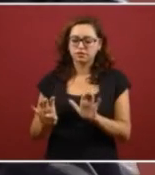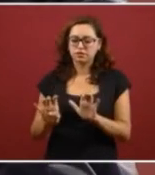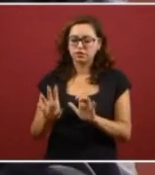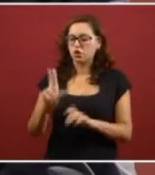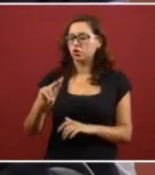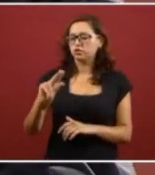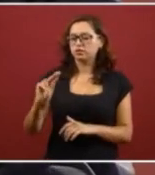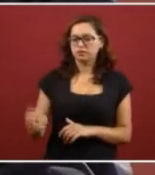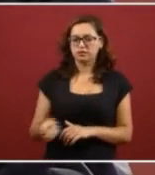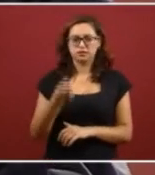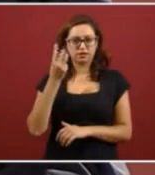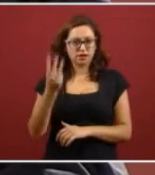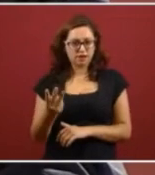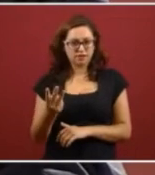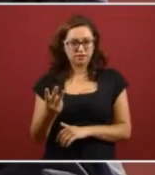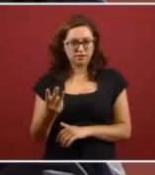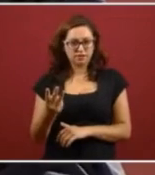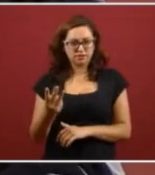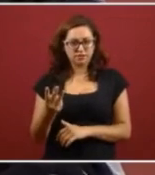1983.